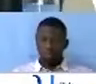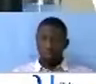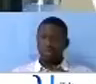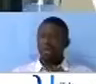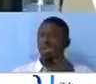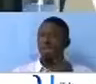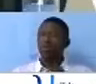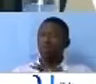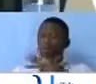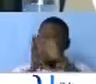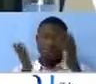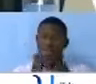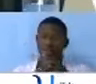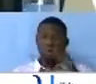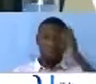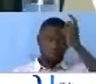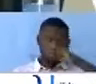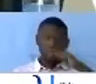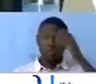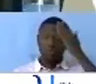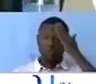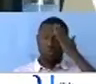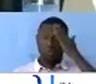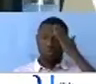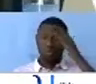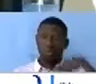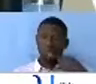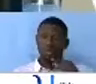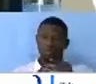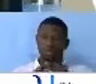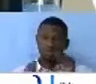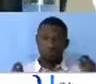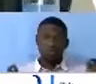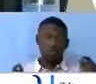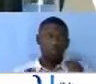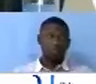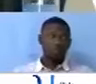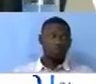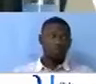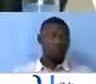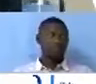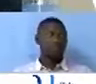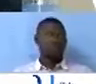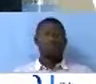I don't know the police mean to go more than definitely have a gun.